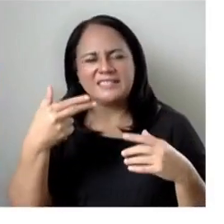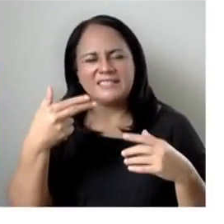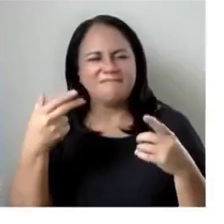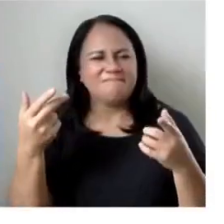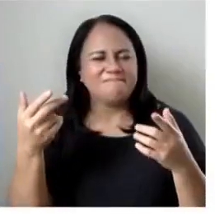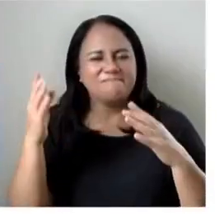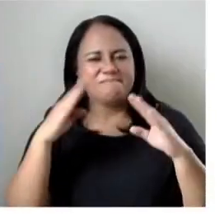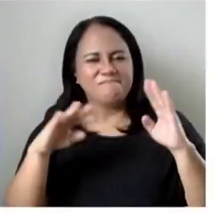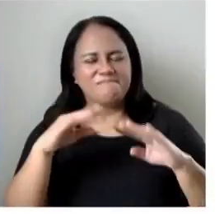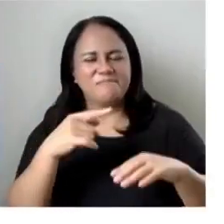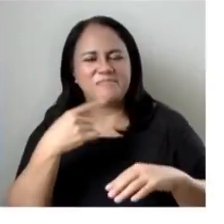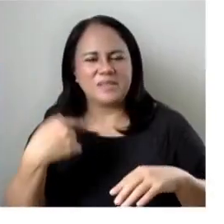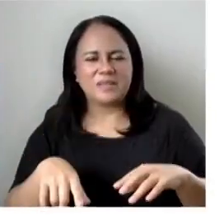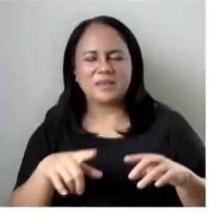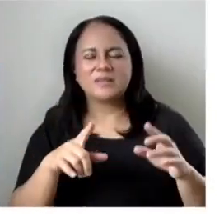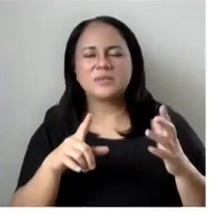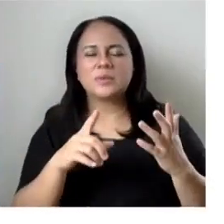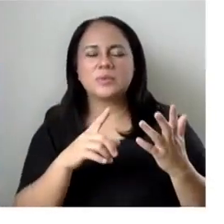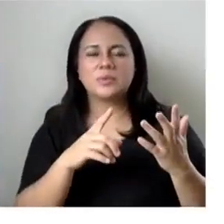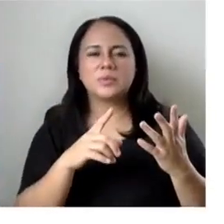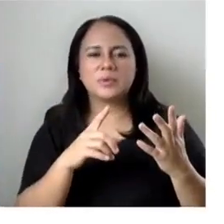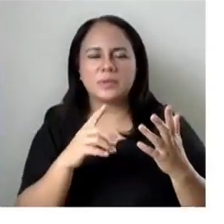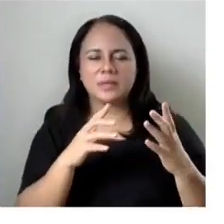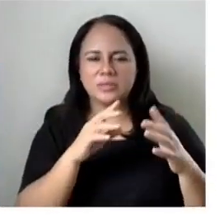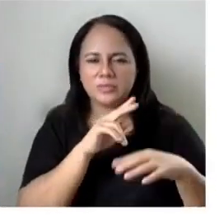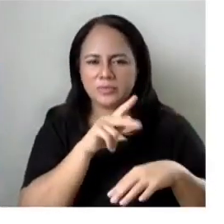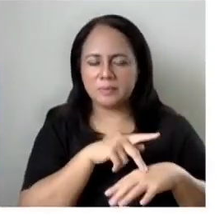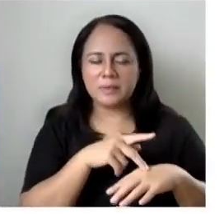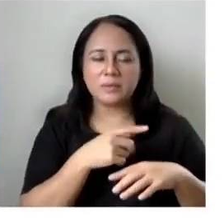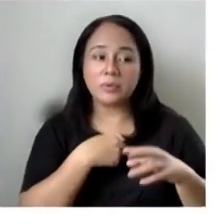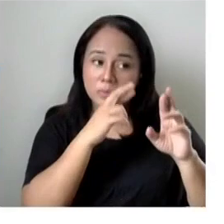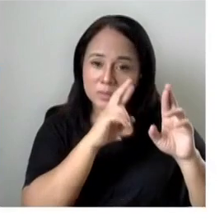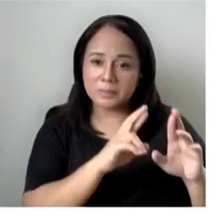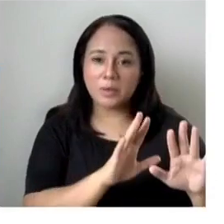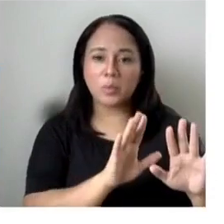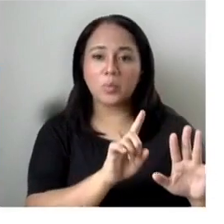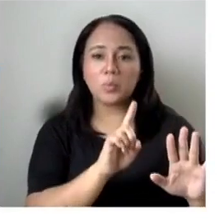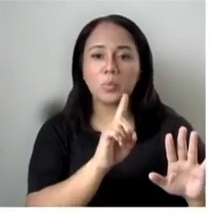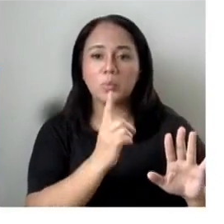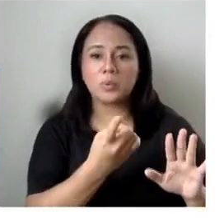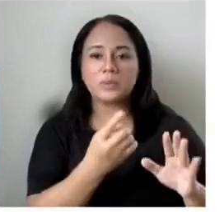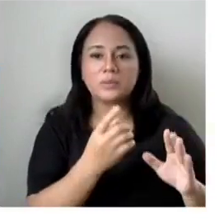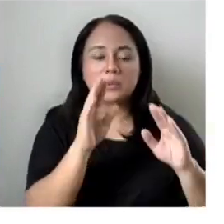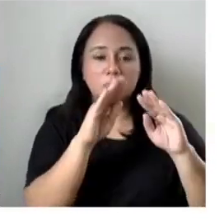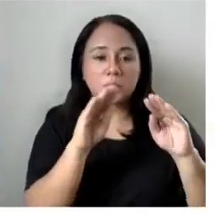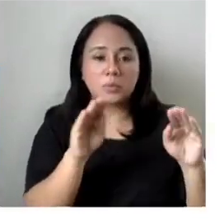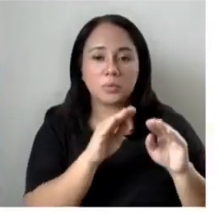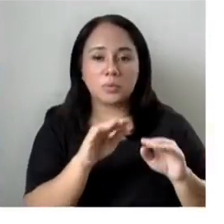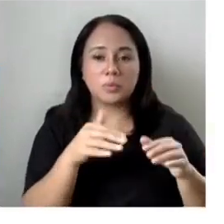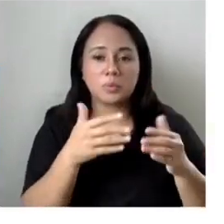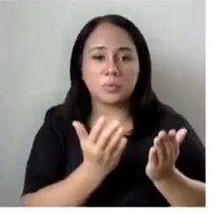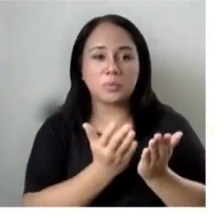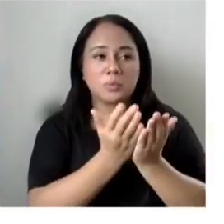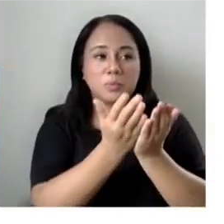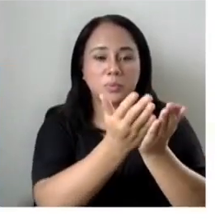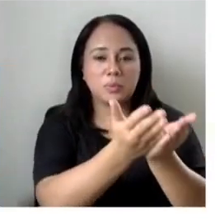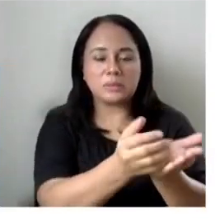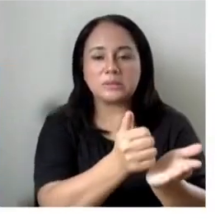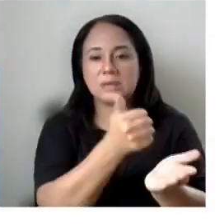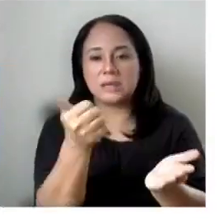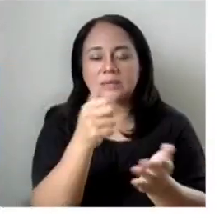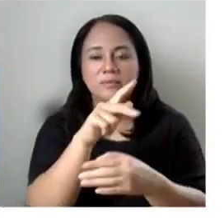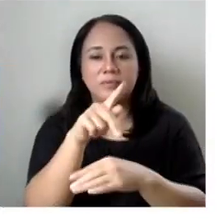our respectful suggestion to them if they can just do the Christmas convoy to the other